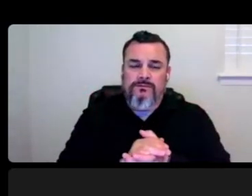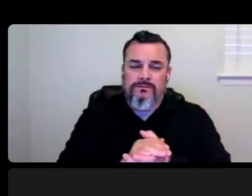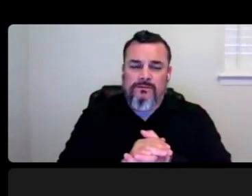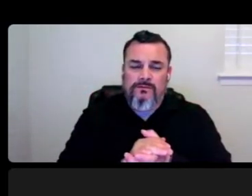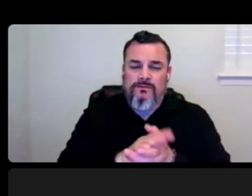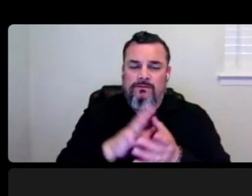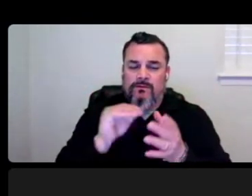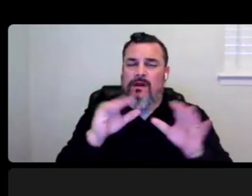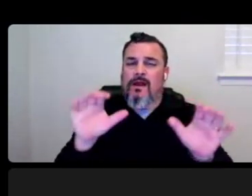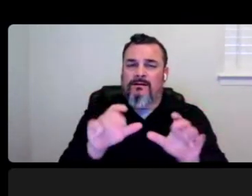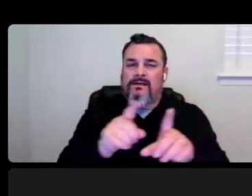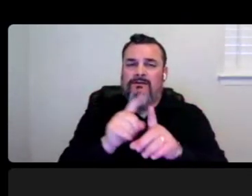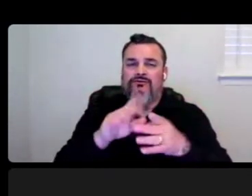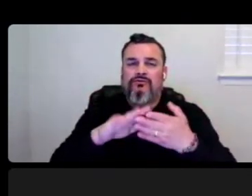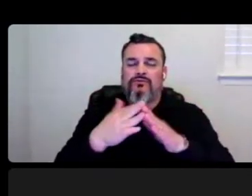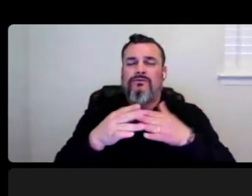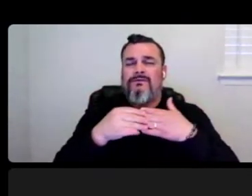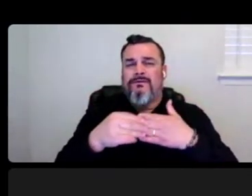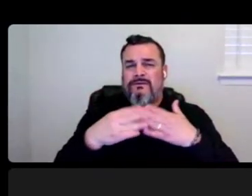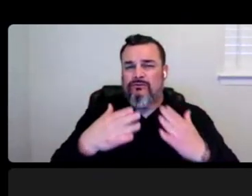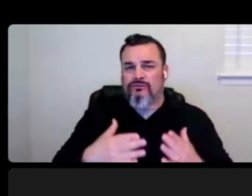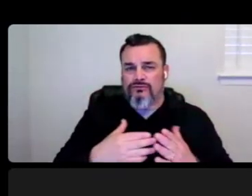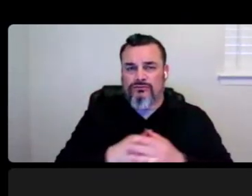And acting as community leaders.